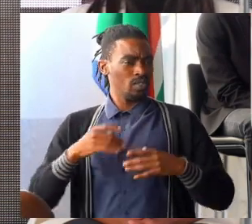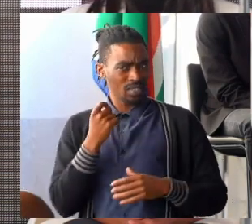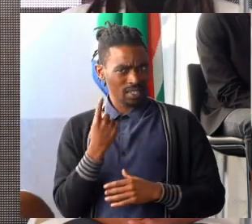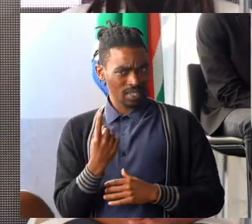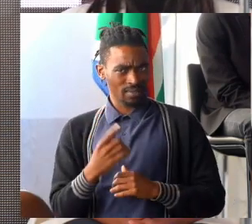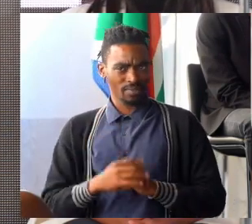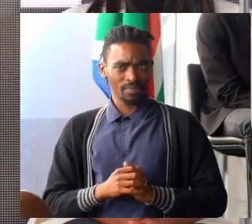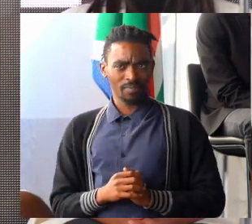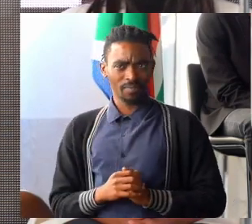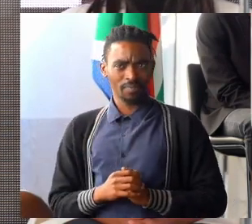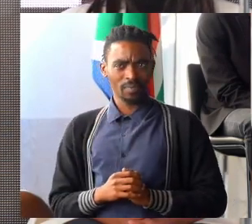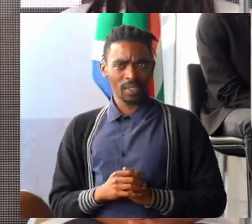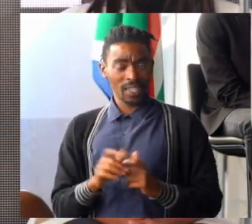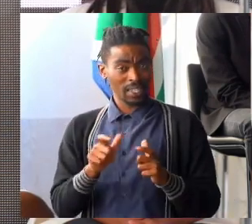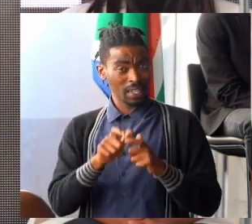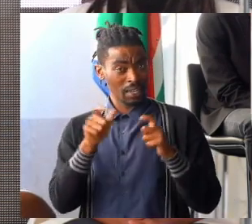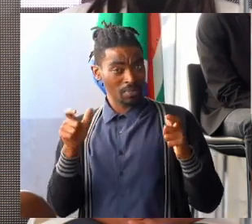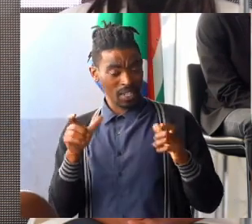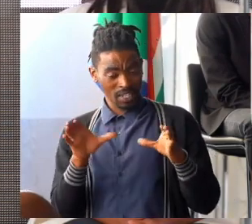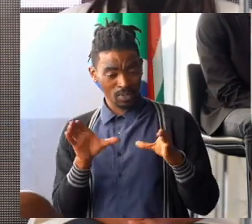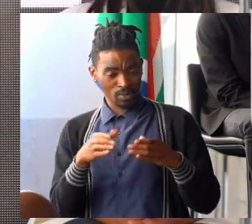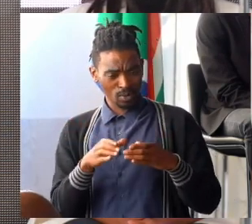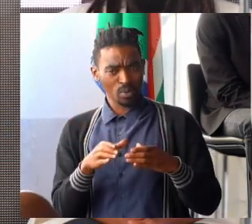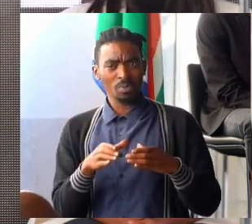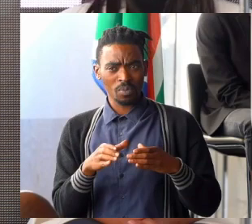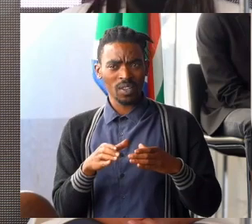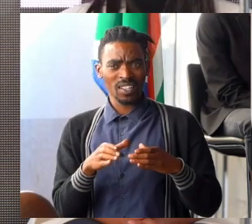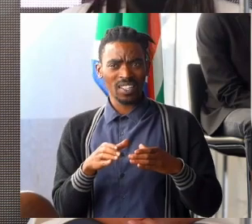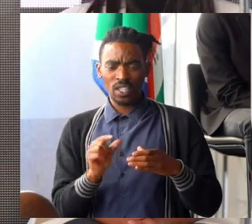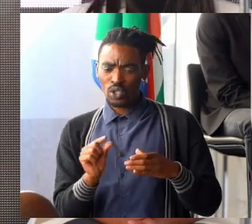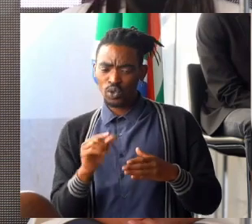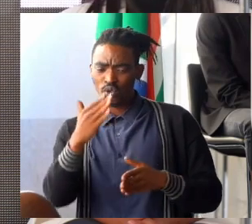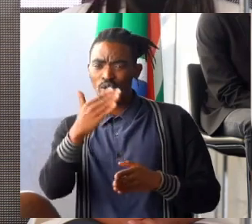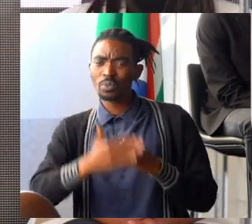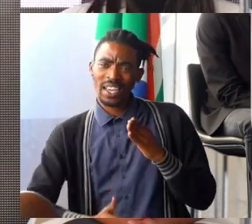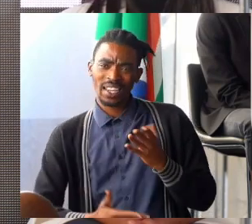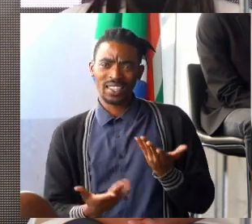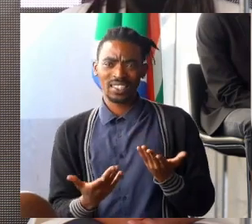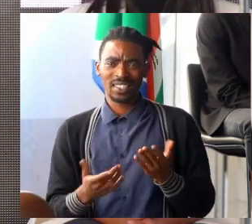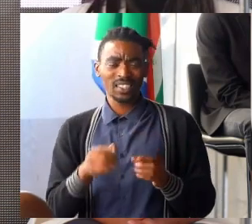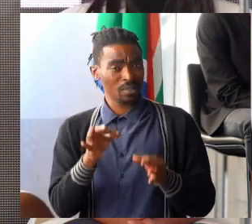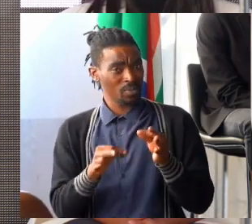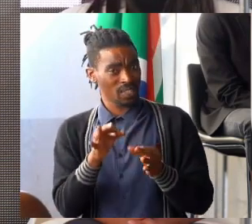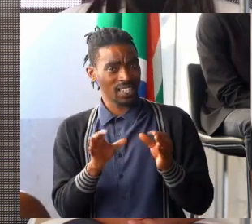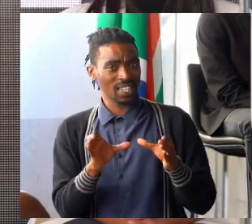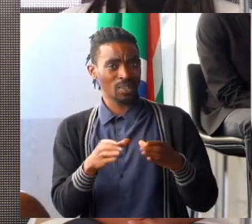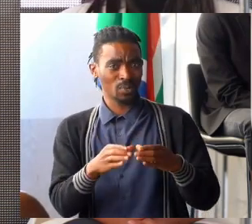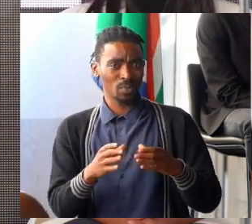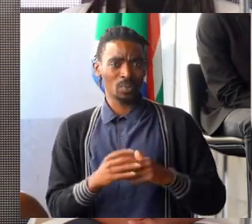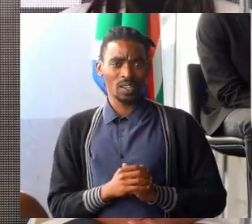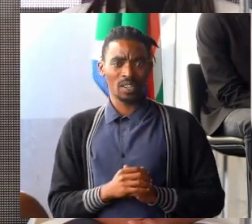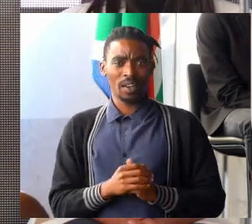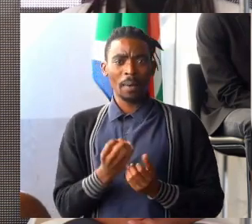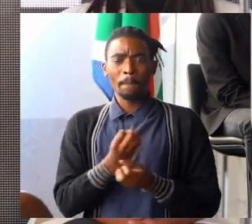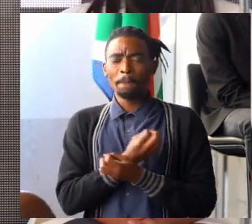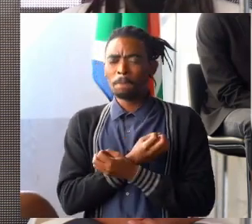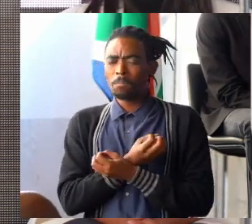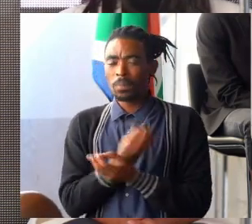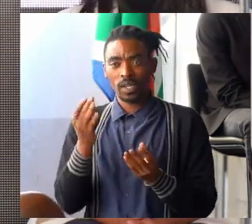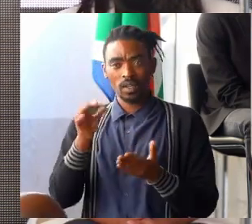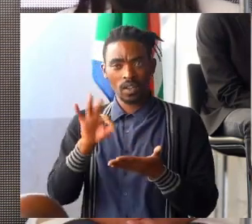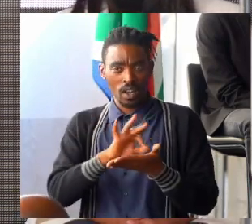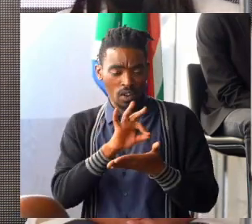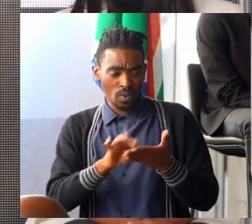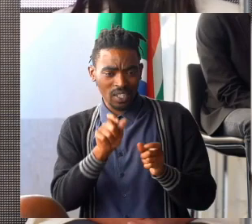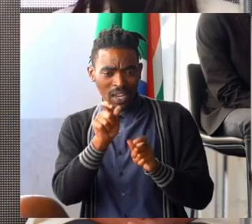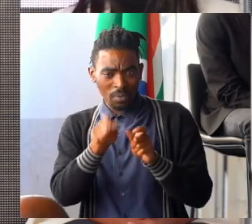The largest opposition groups have reached a dead end electorally and politically. Many of their voters, too, want to see